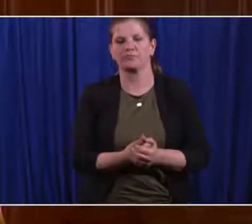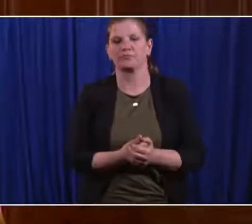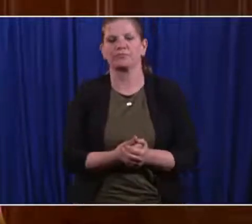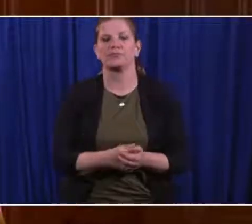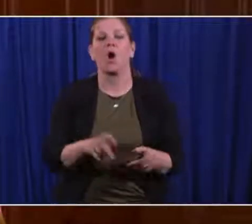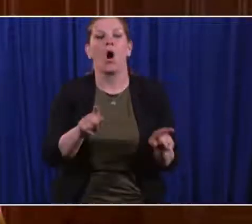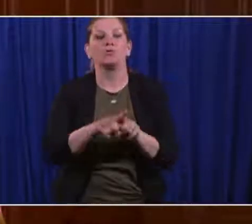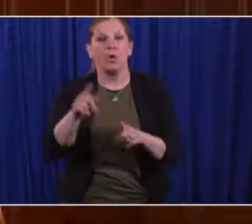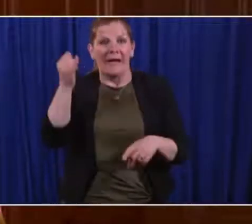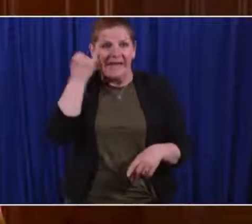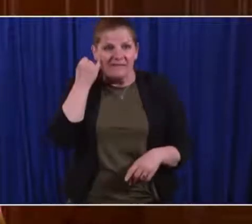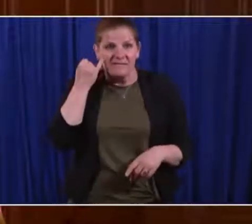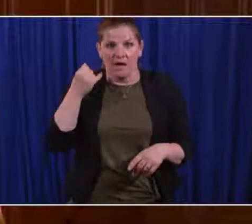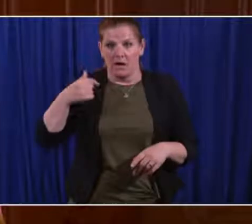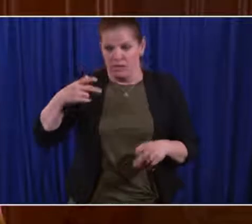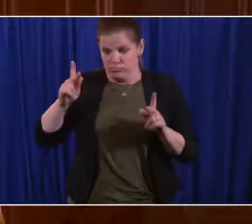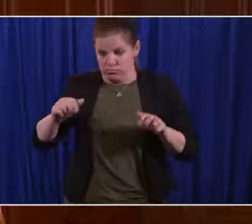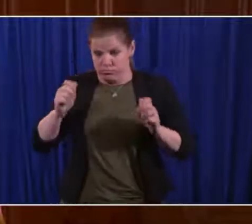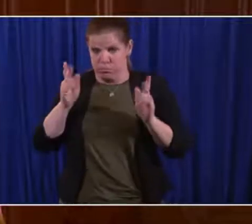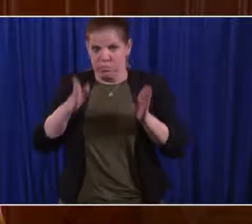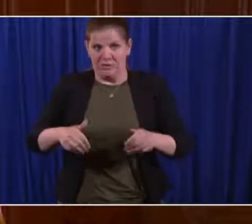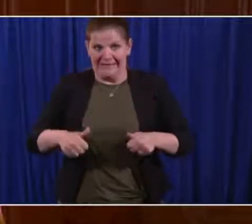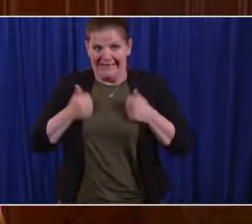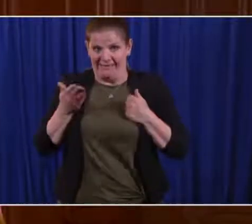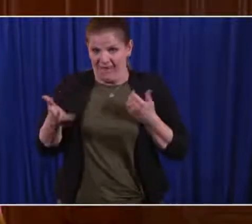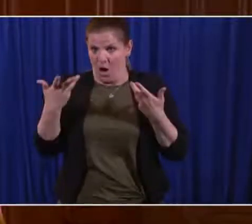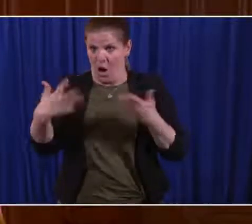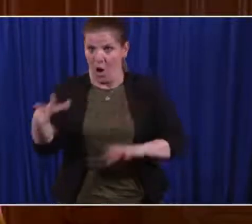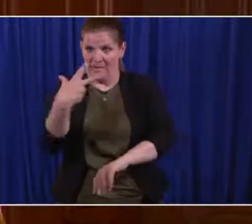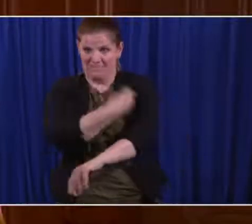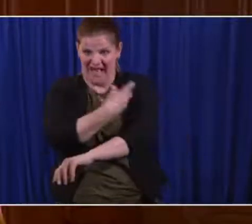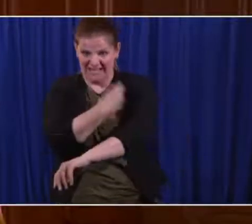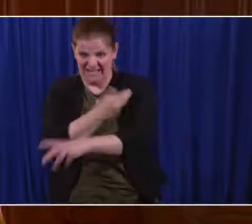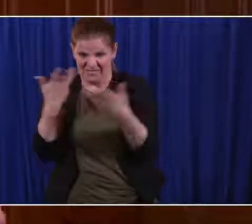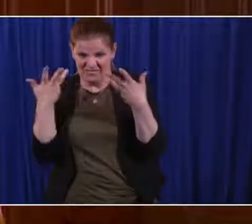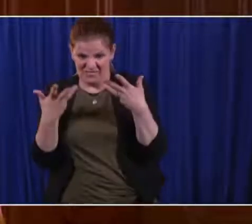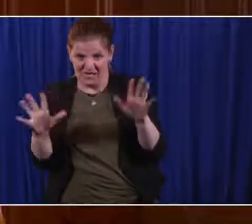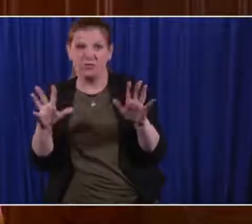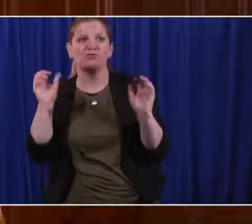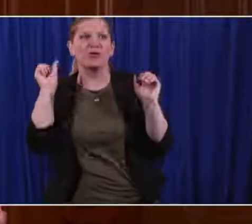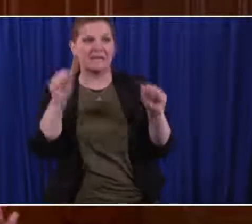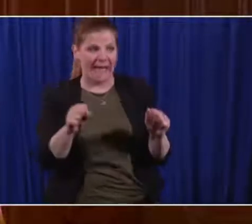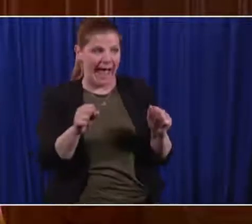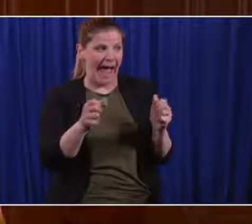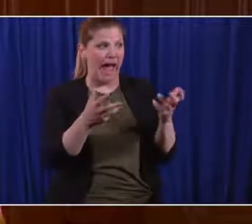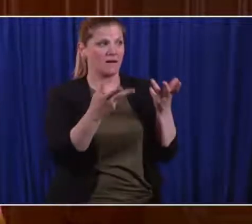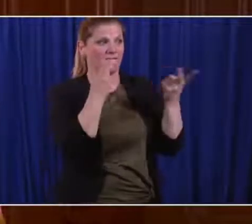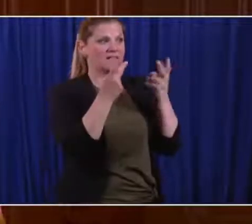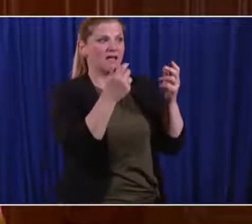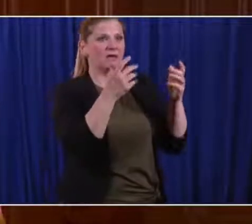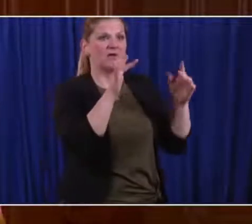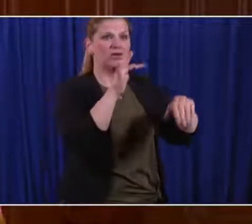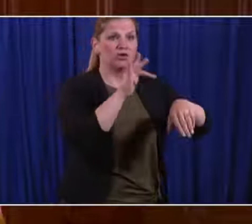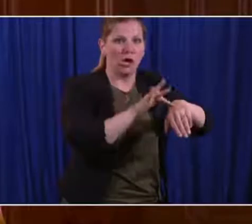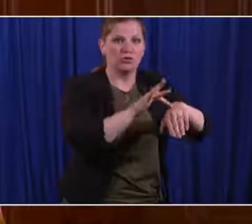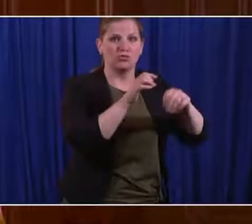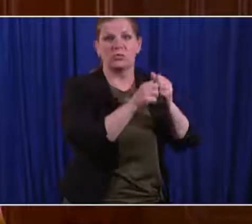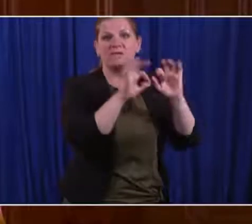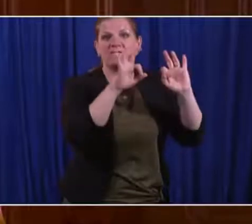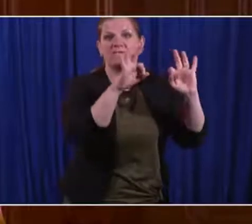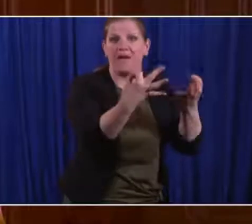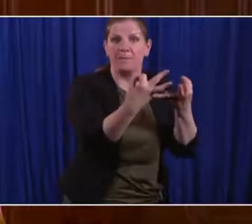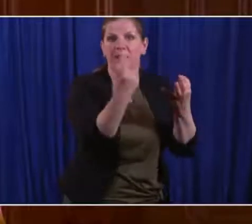have physical touch with their visitors while wearing a mask. Previously, being able to hug someone was not